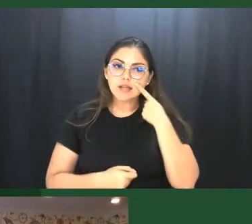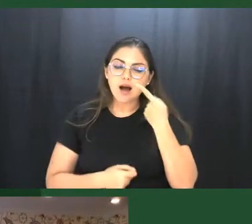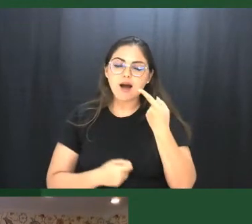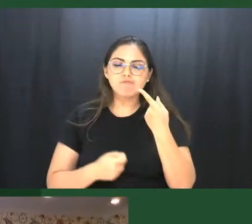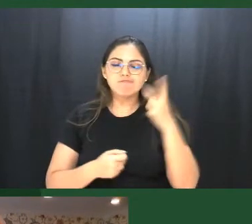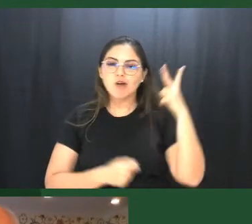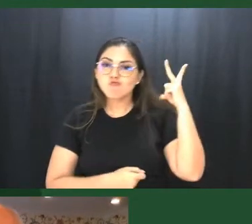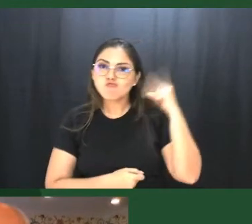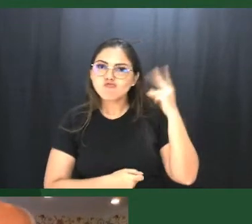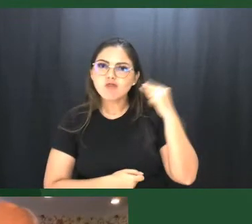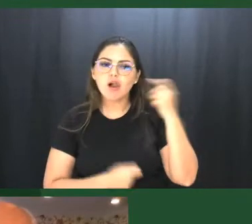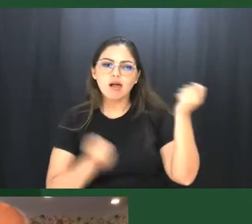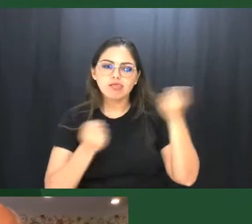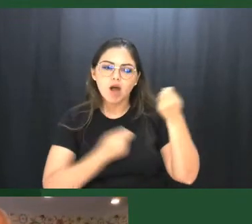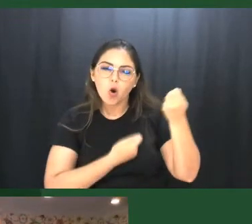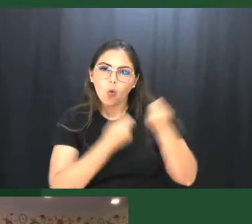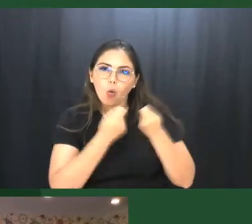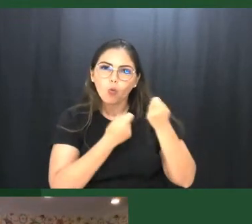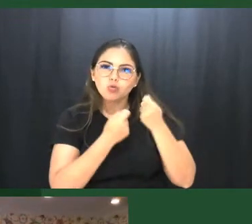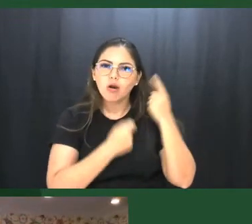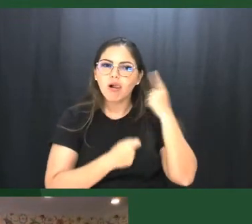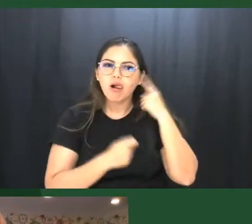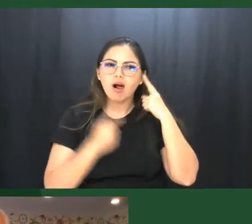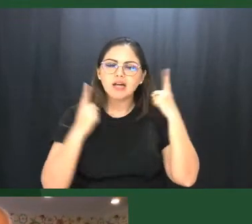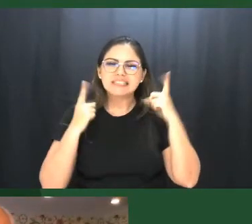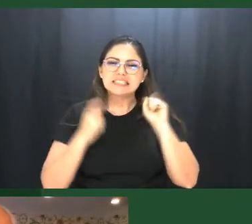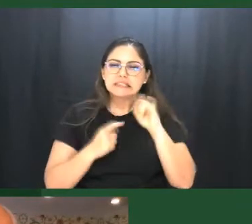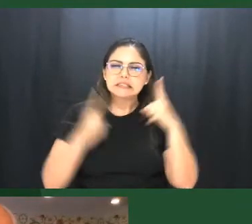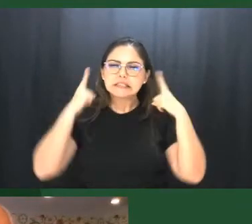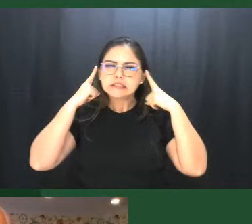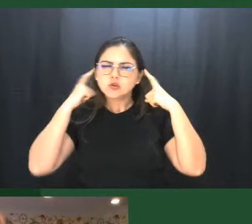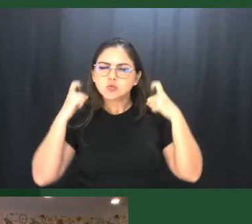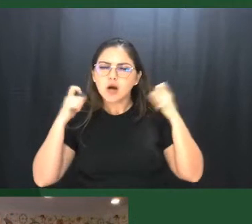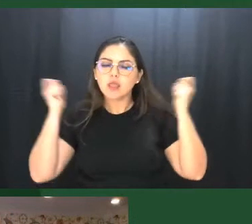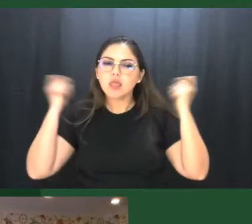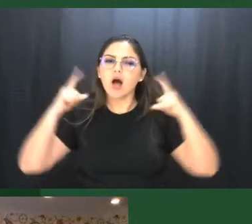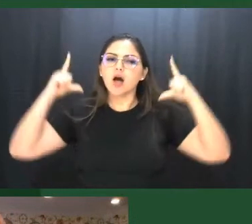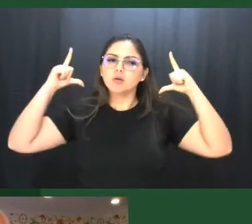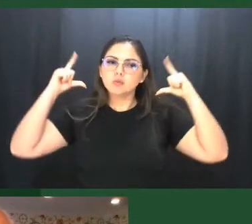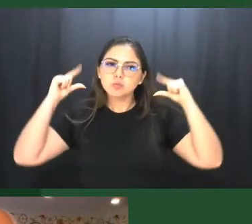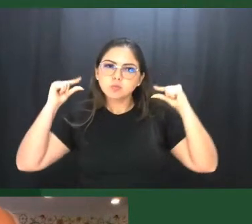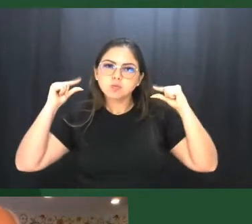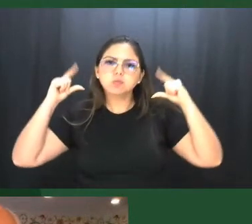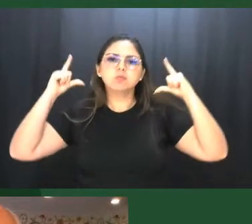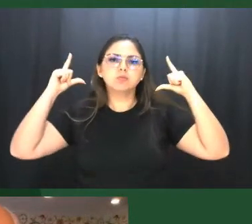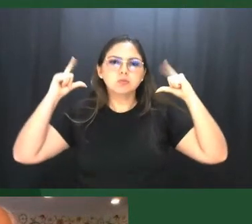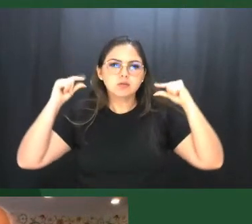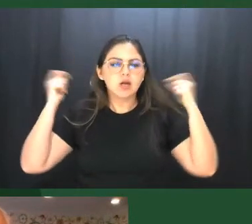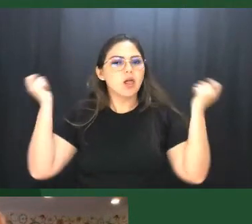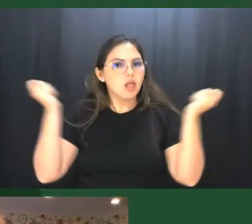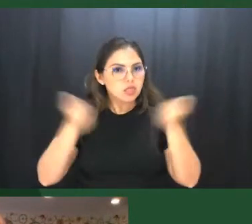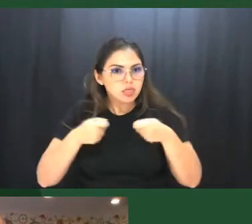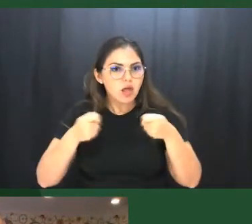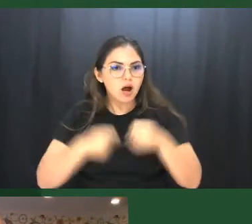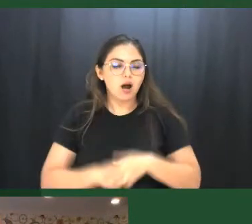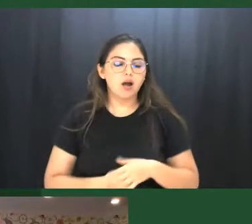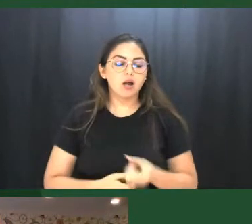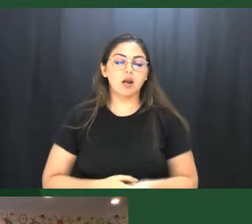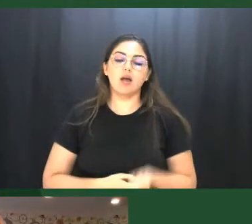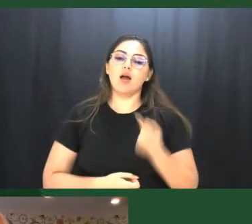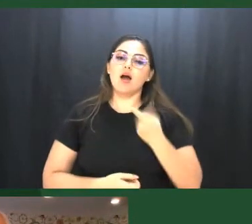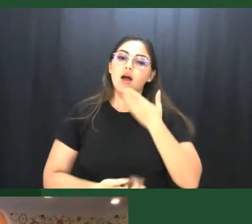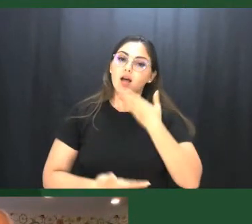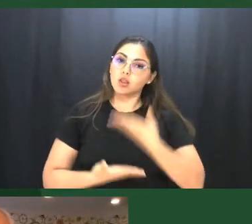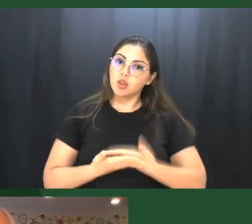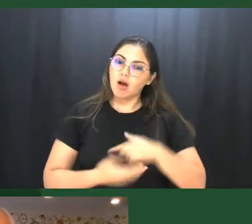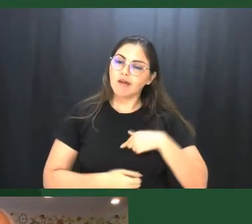I don't see a question there, but I'm pleased to hear that you can now get better control of the features